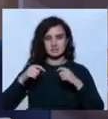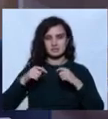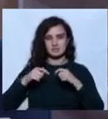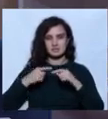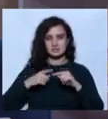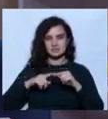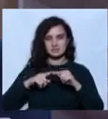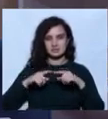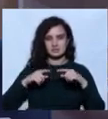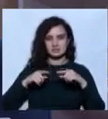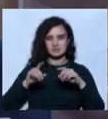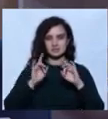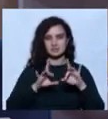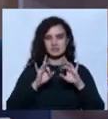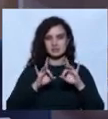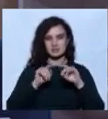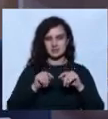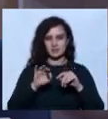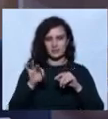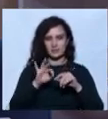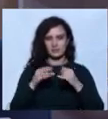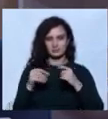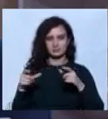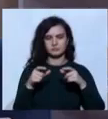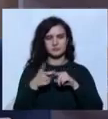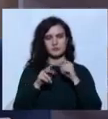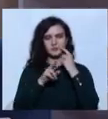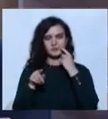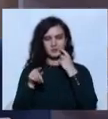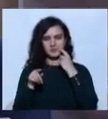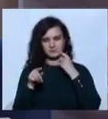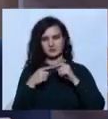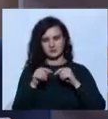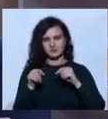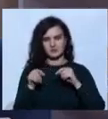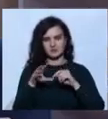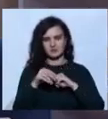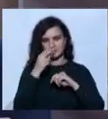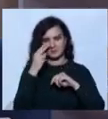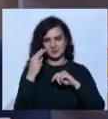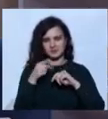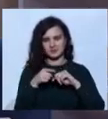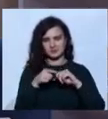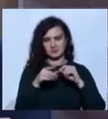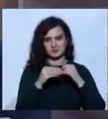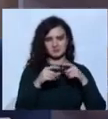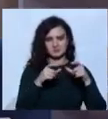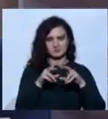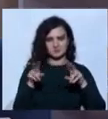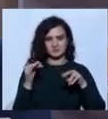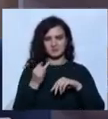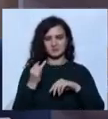uncle actually told him about this island that's very similar in appearance to Treasure Island. It's